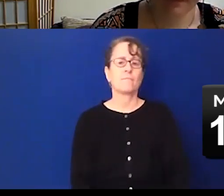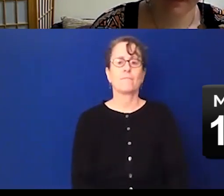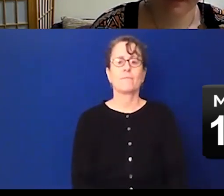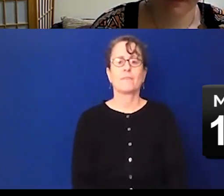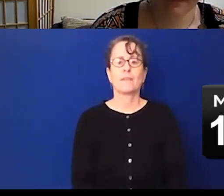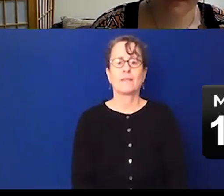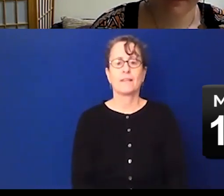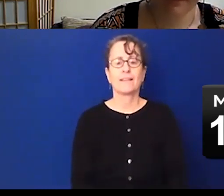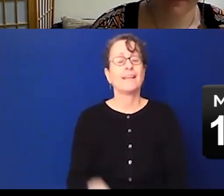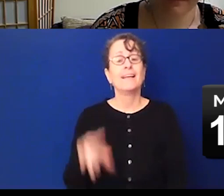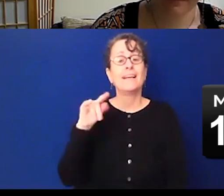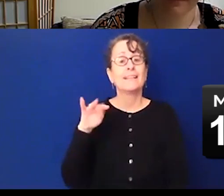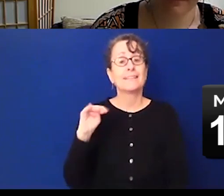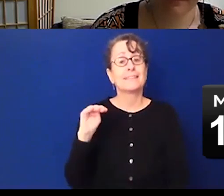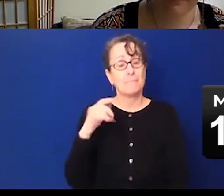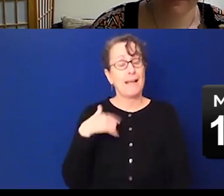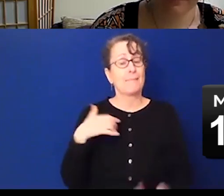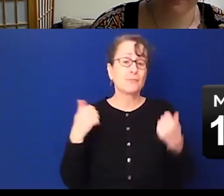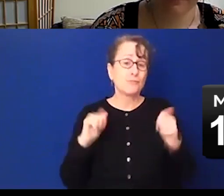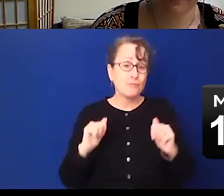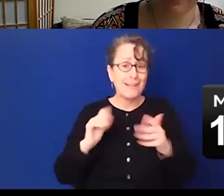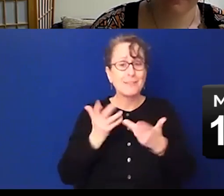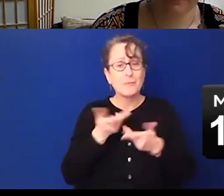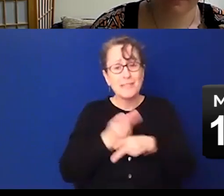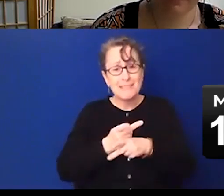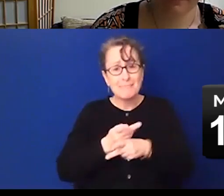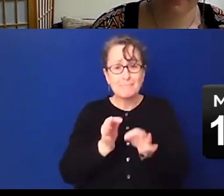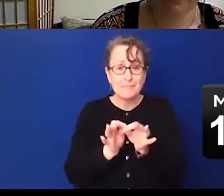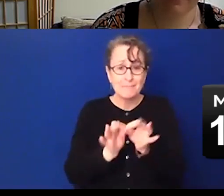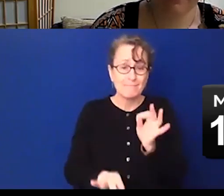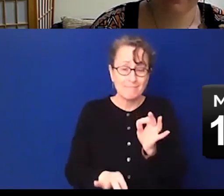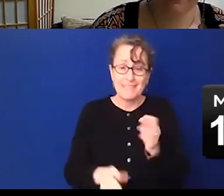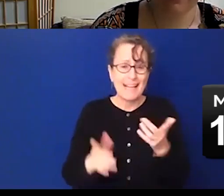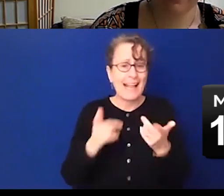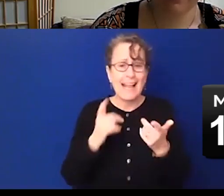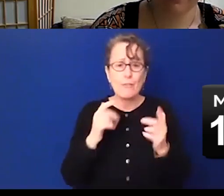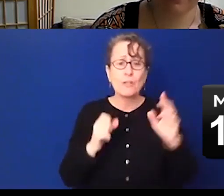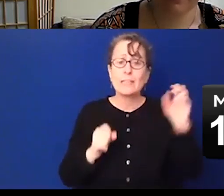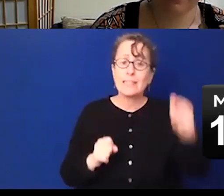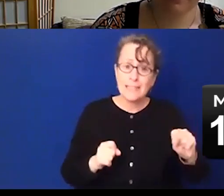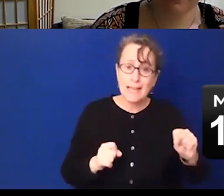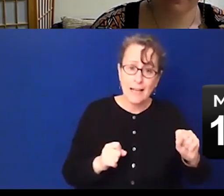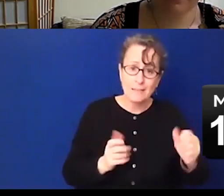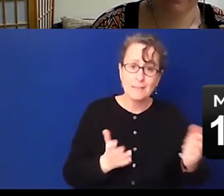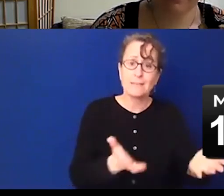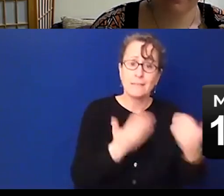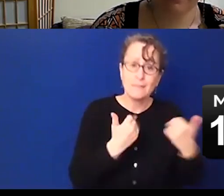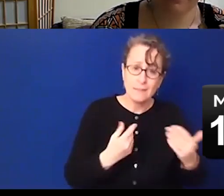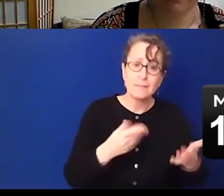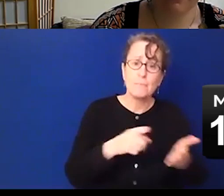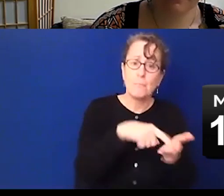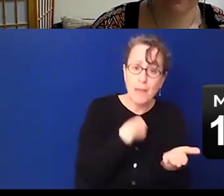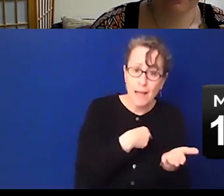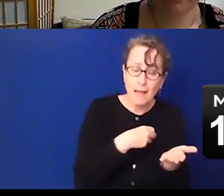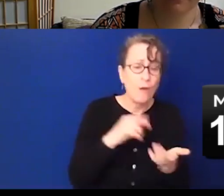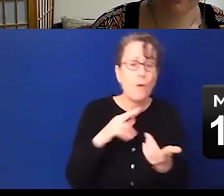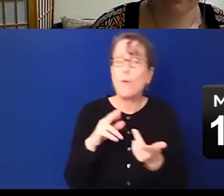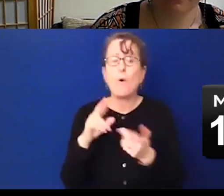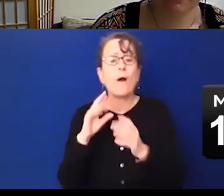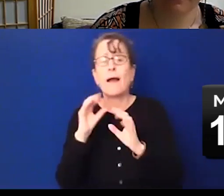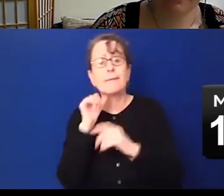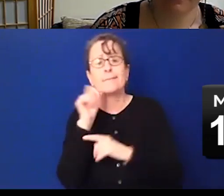it was either, yes, I need this stipend, and here's the stipend yearly, monthly, but it translates to